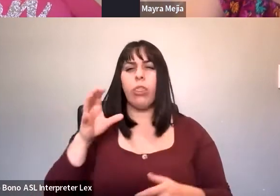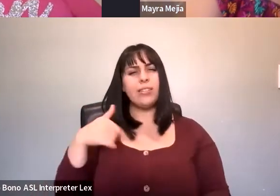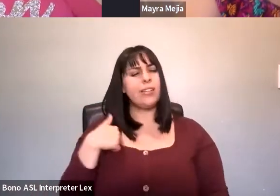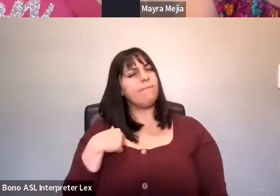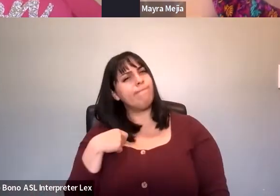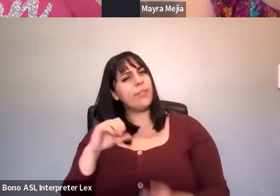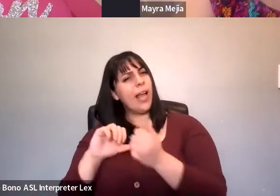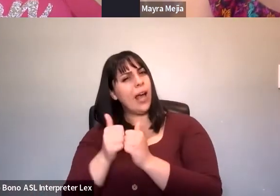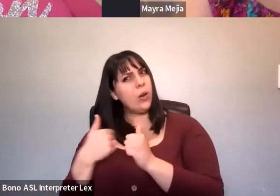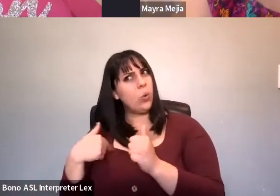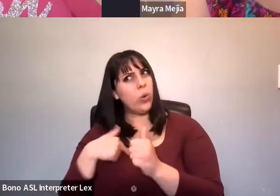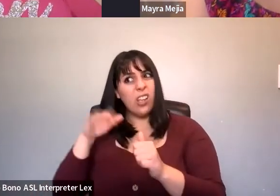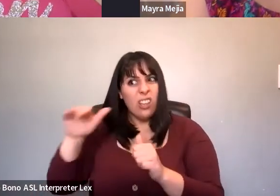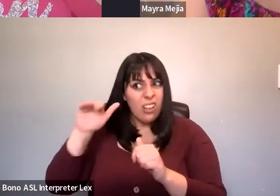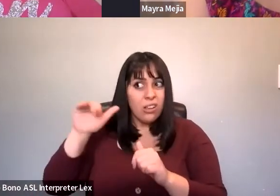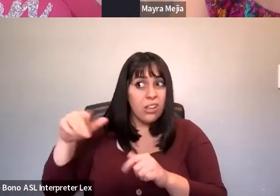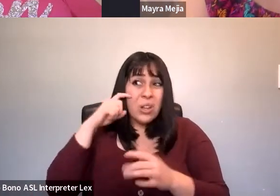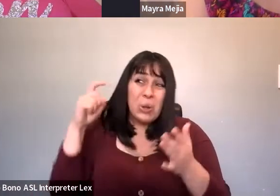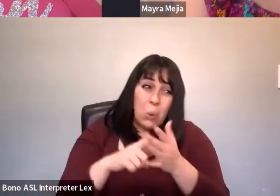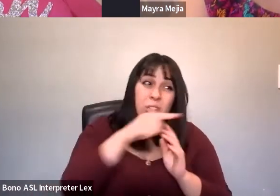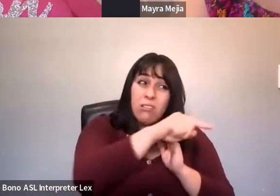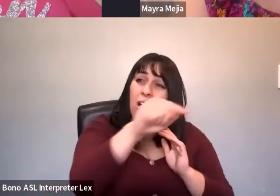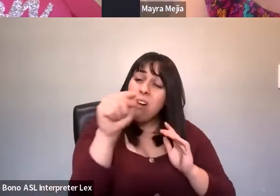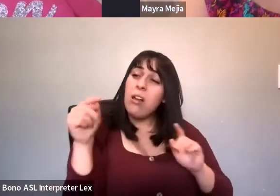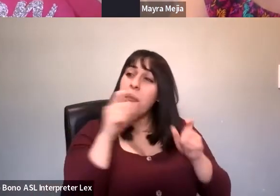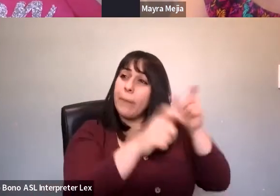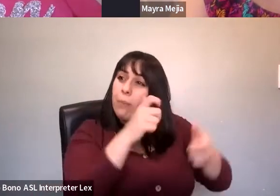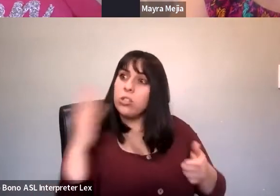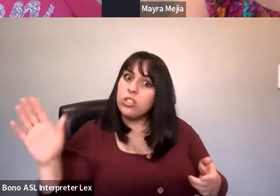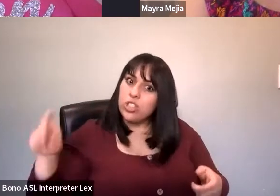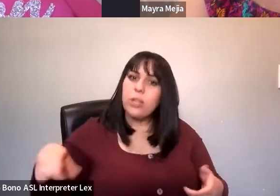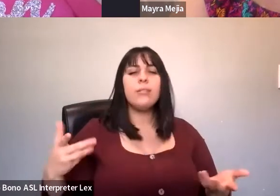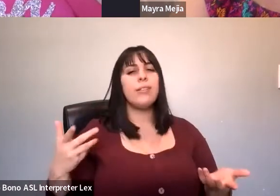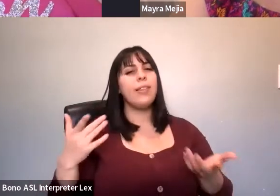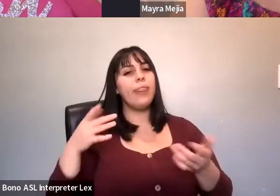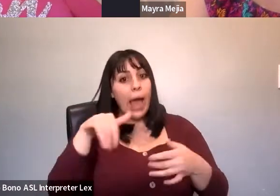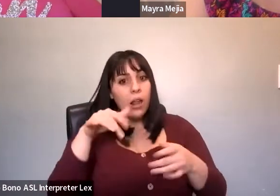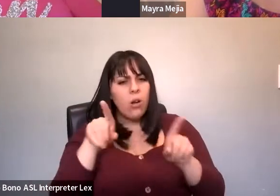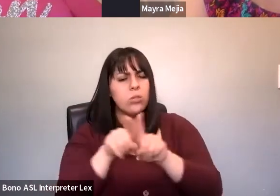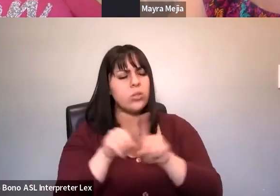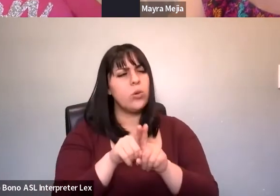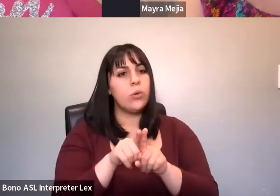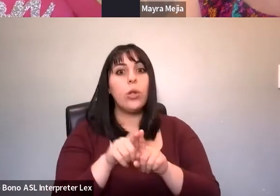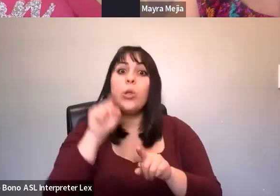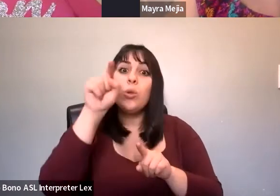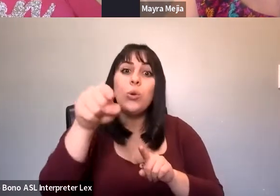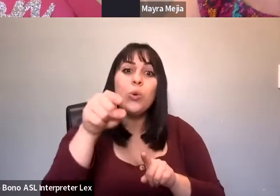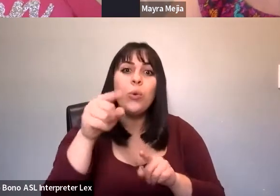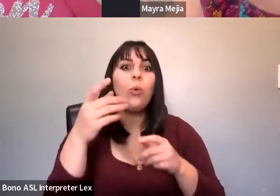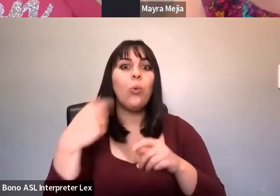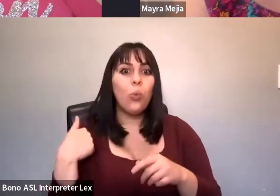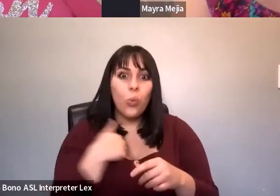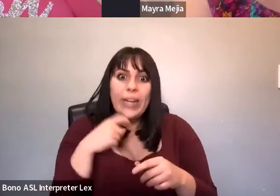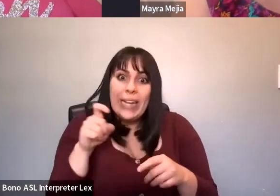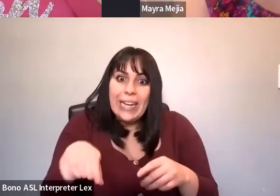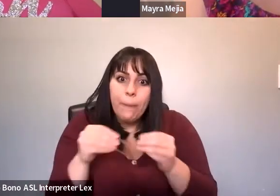to notice more? But I also feel like it's people like you. We need more people like